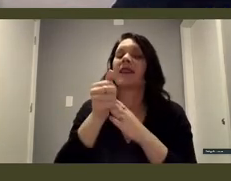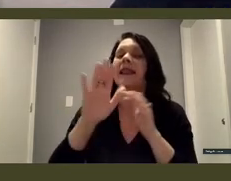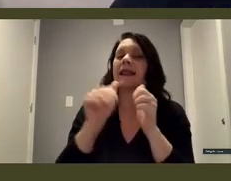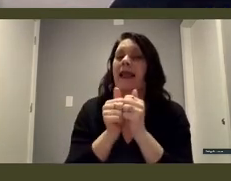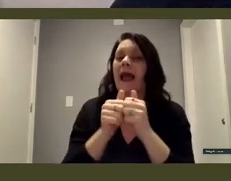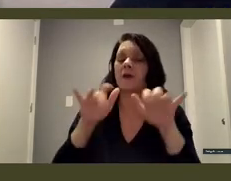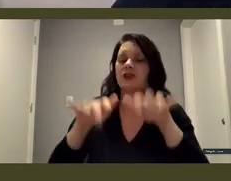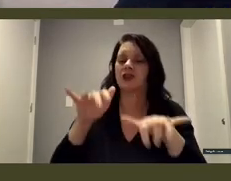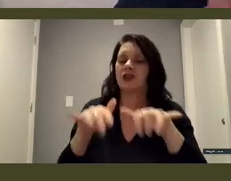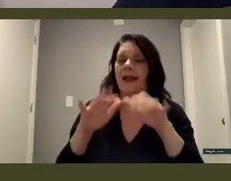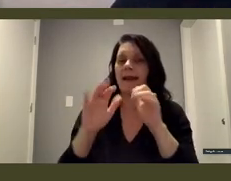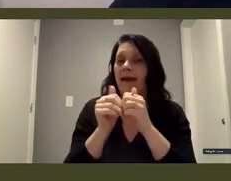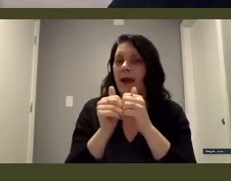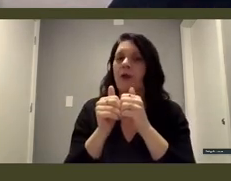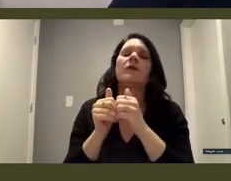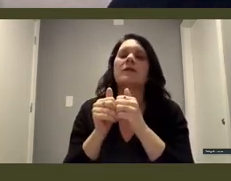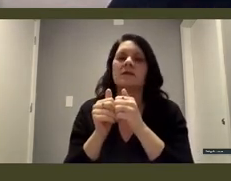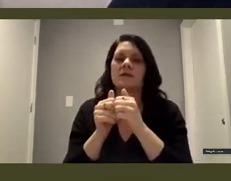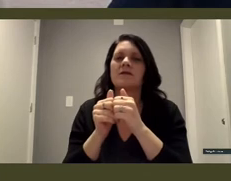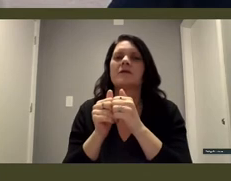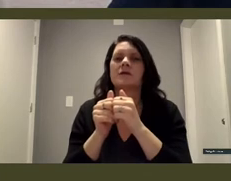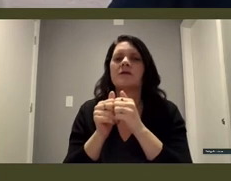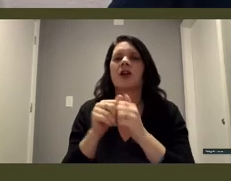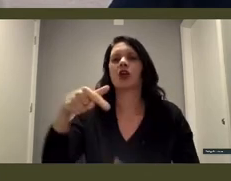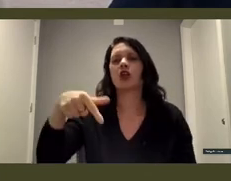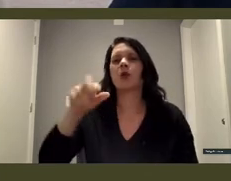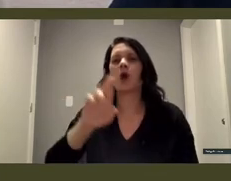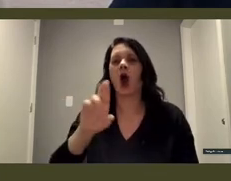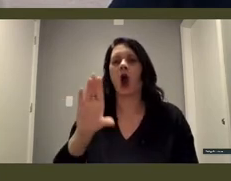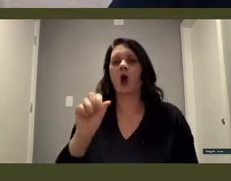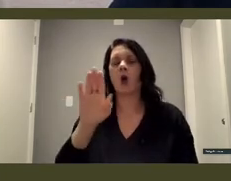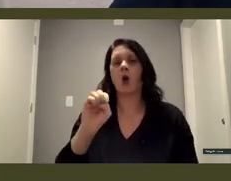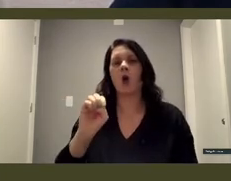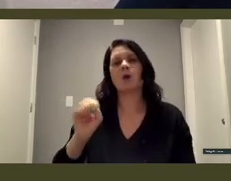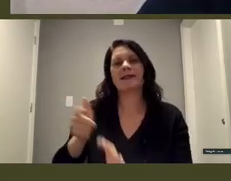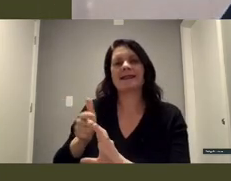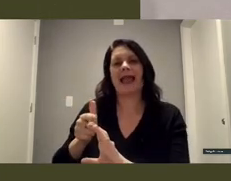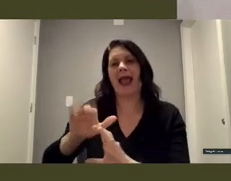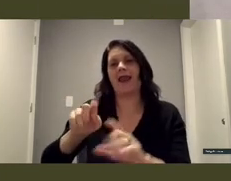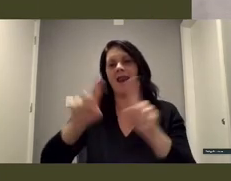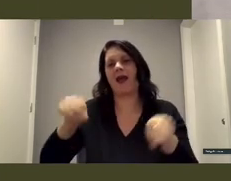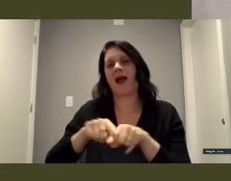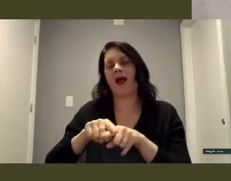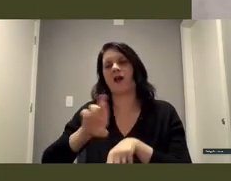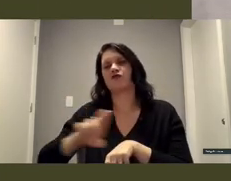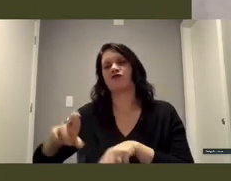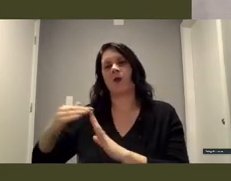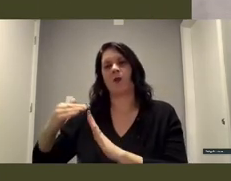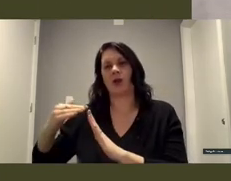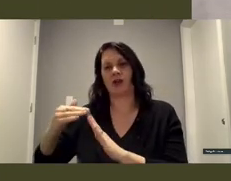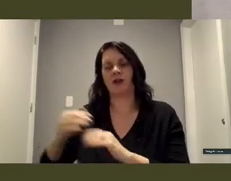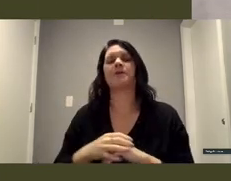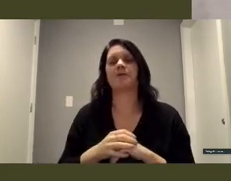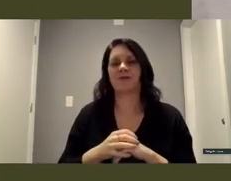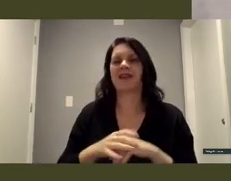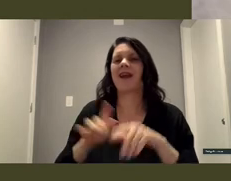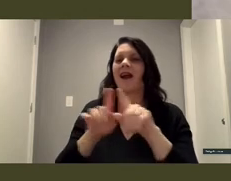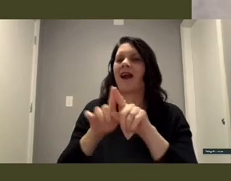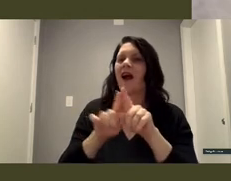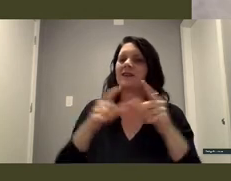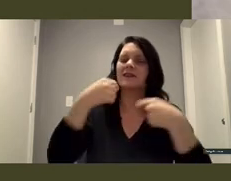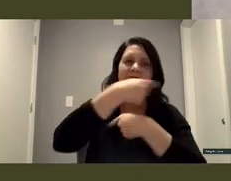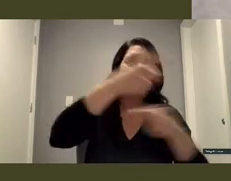by scanning the QR code that you can see on the site. And of course, do spread the word on what you're hearing today